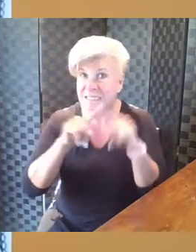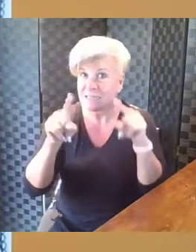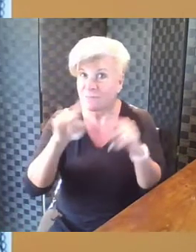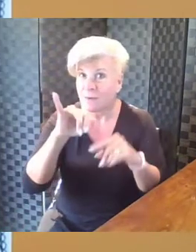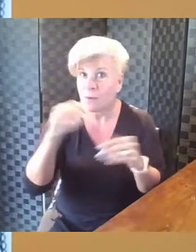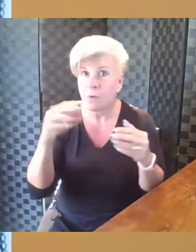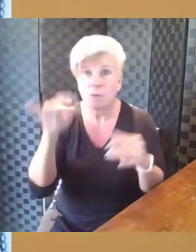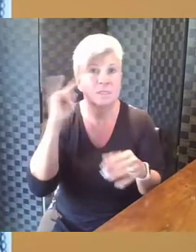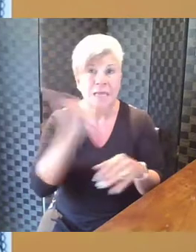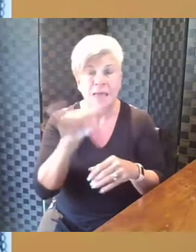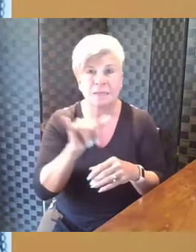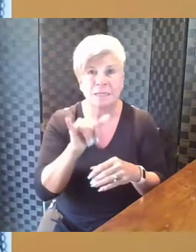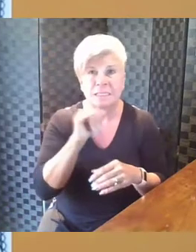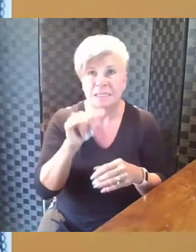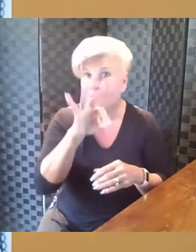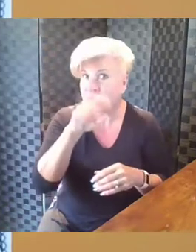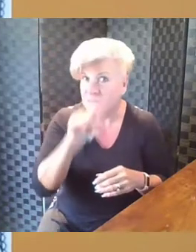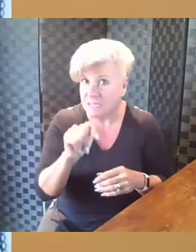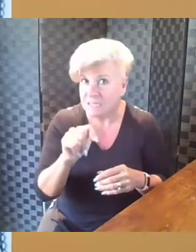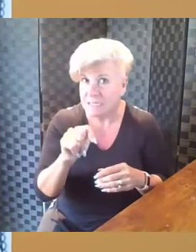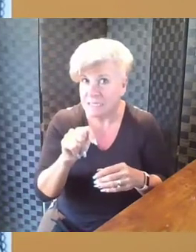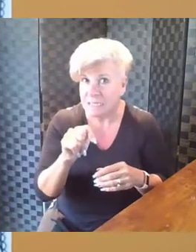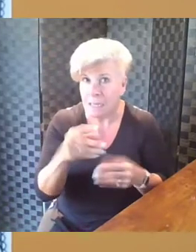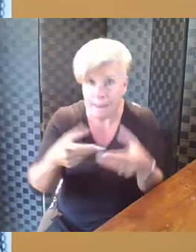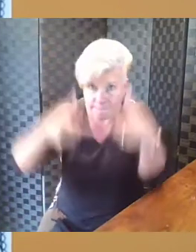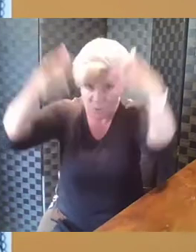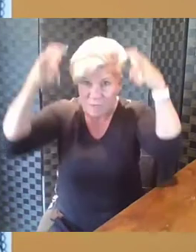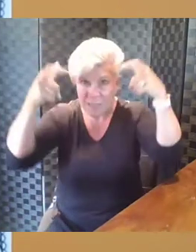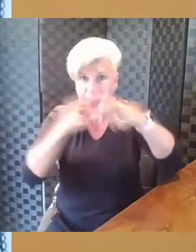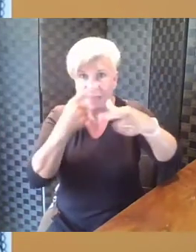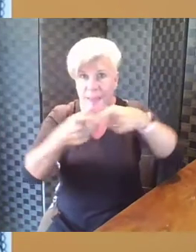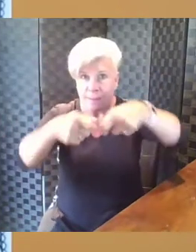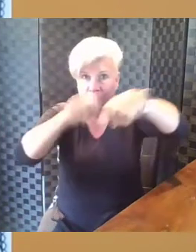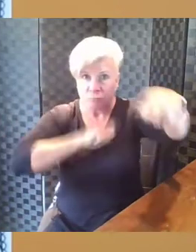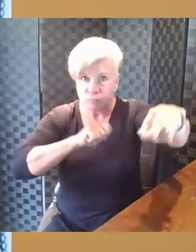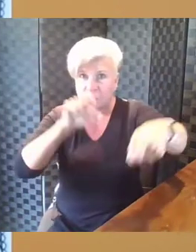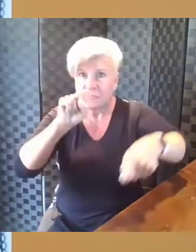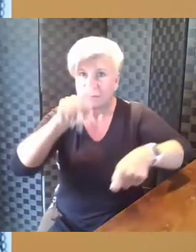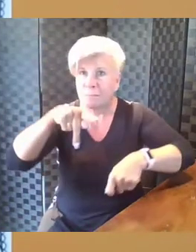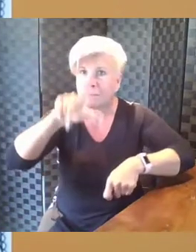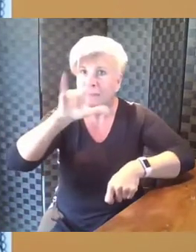had a hat that did not fit. He put it on, and then it